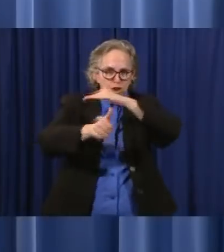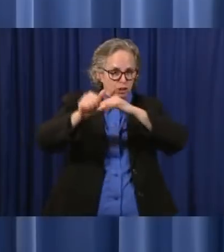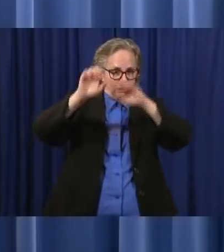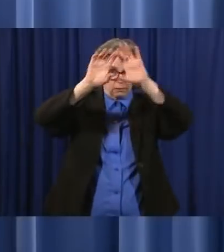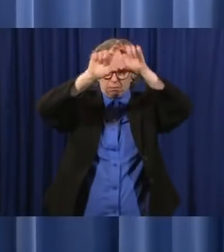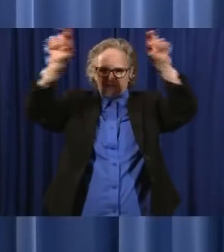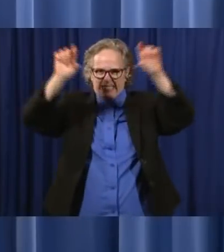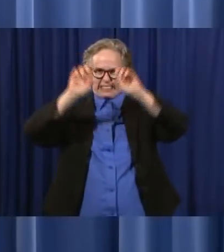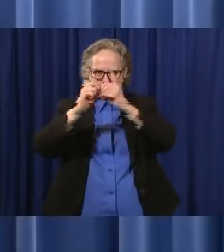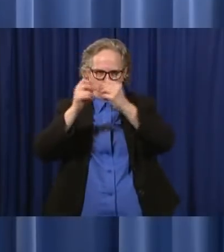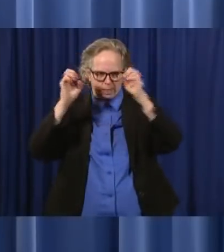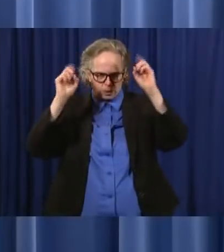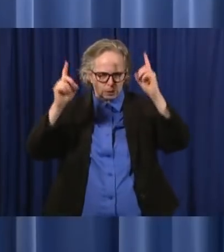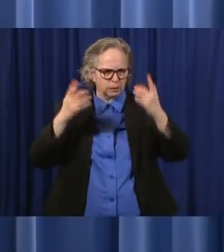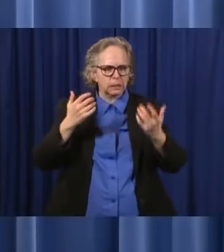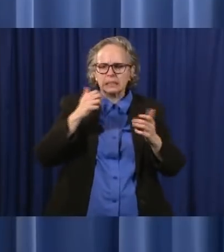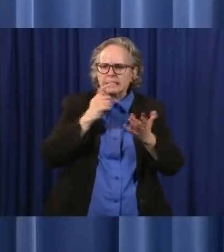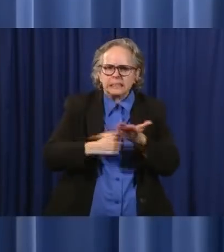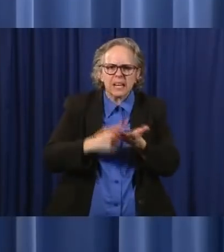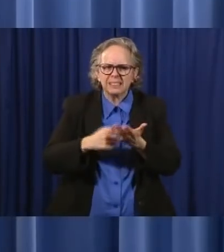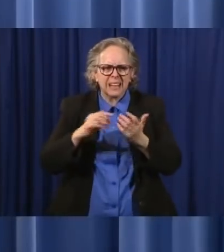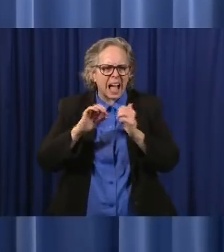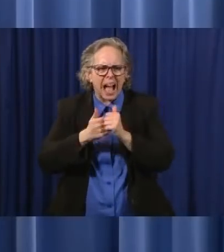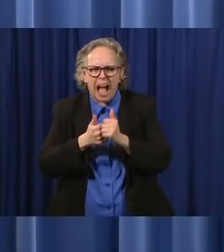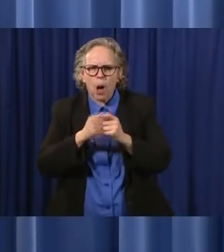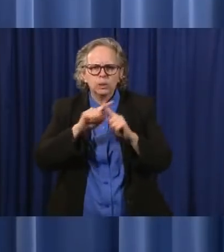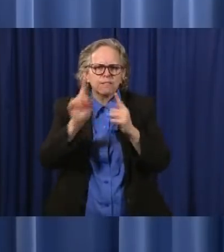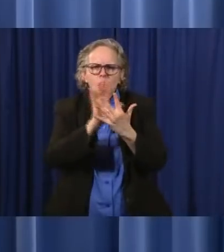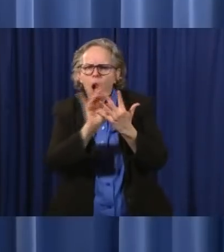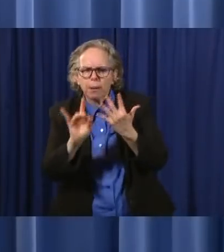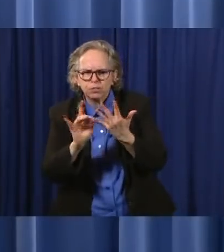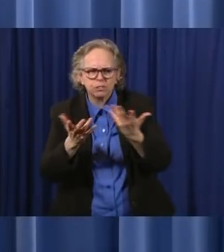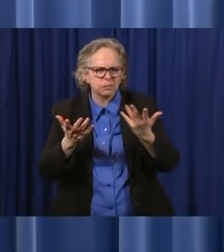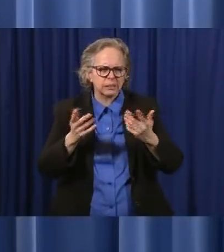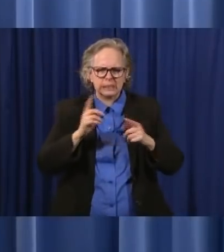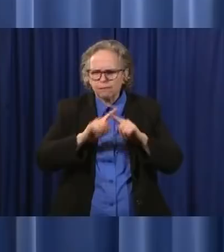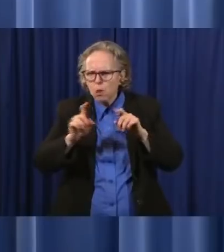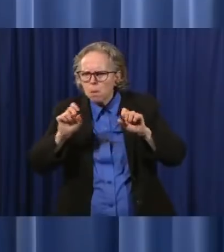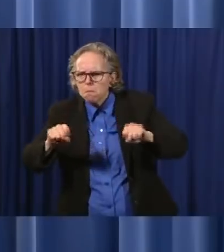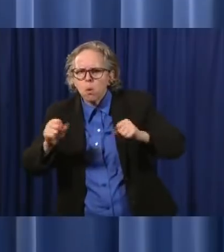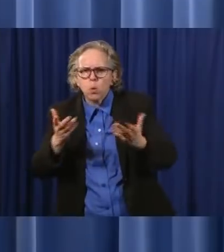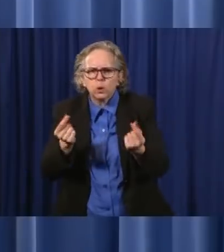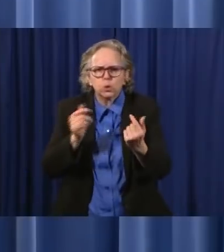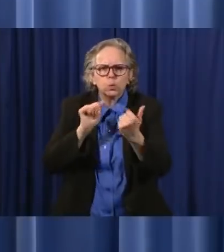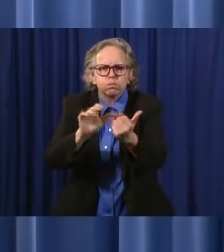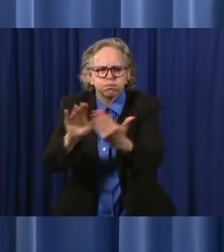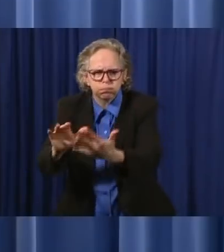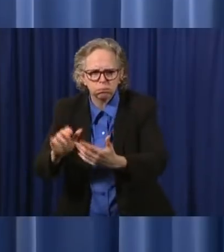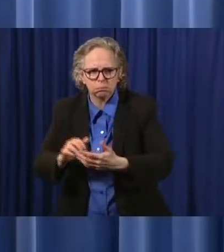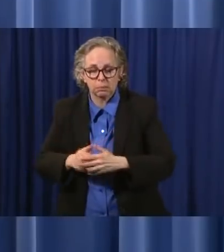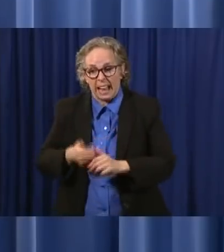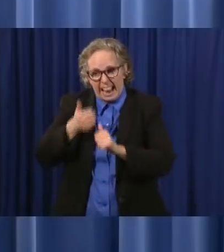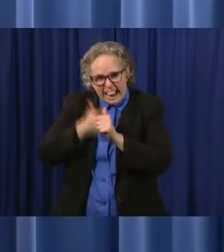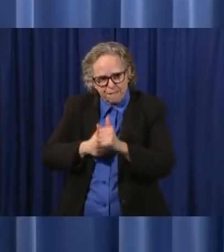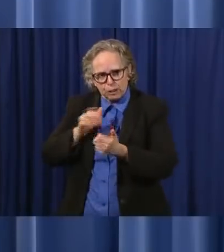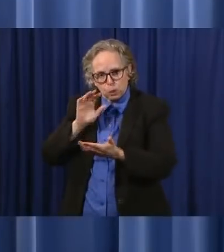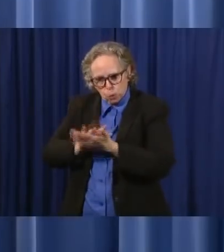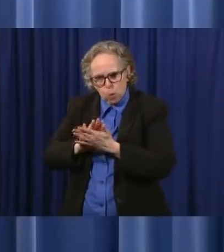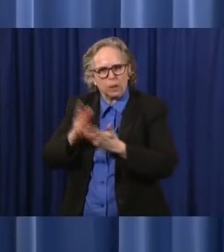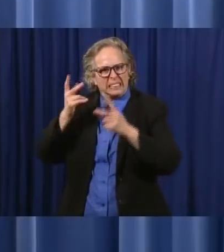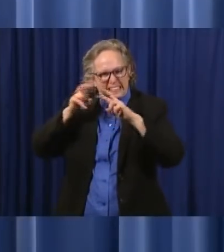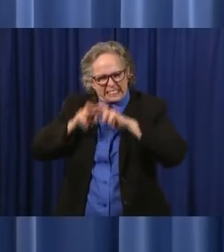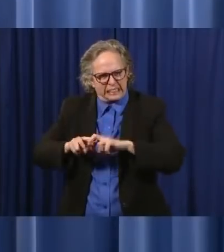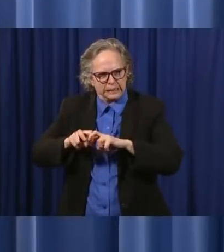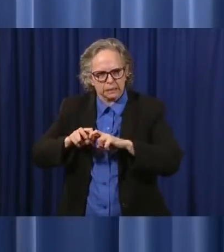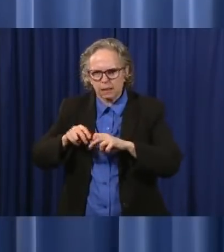different things, different possibilities. I know every school is kind of assessing you know, how it would go back